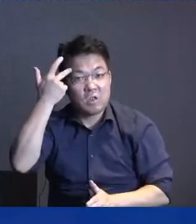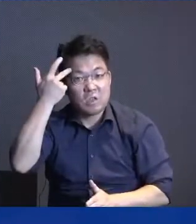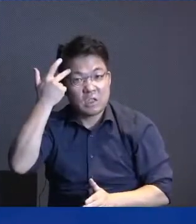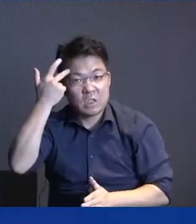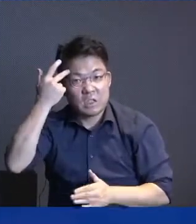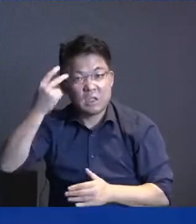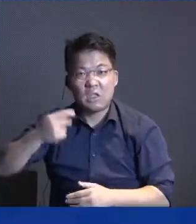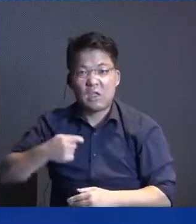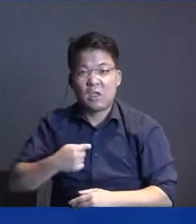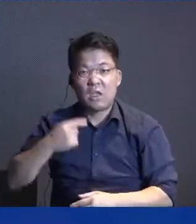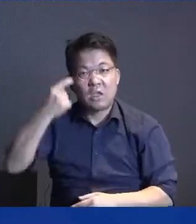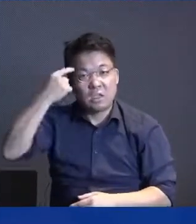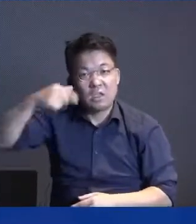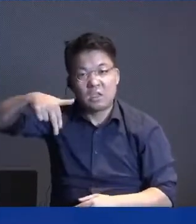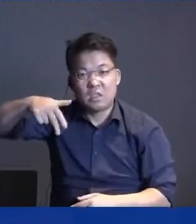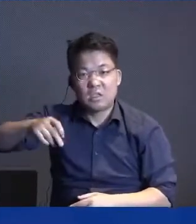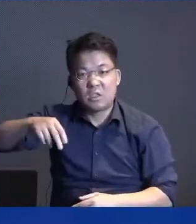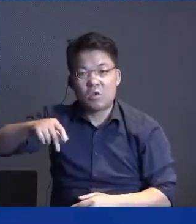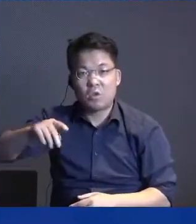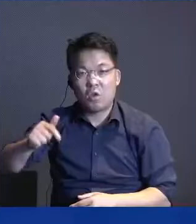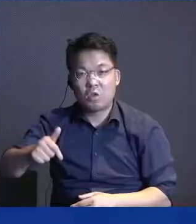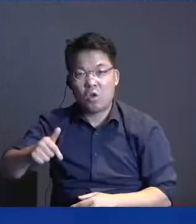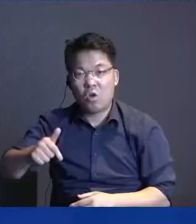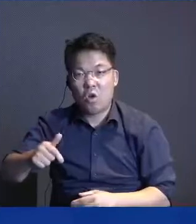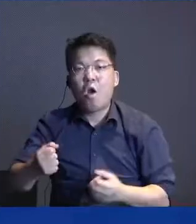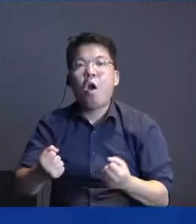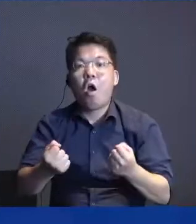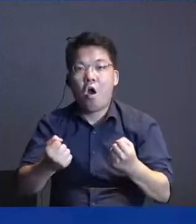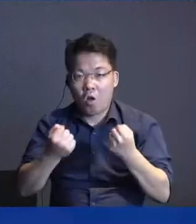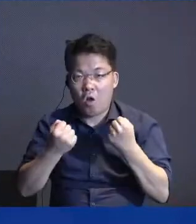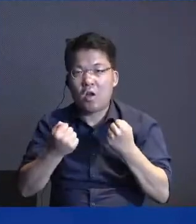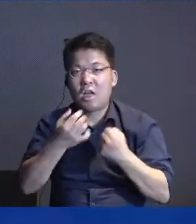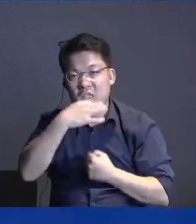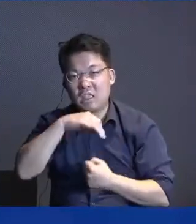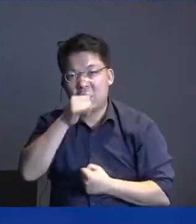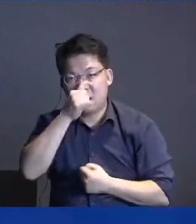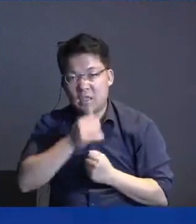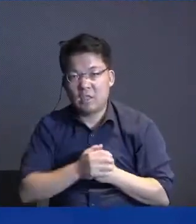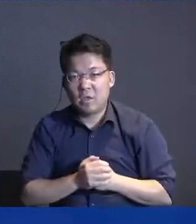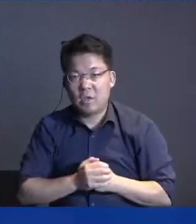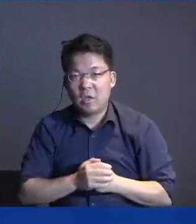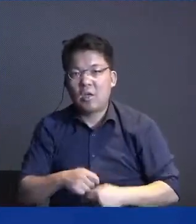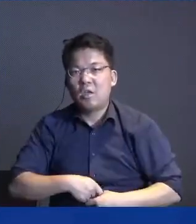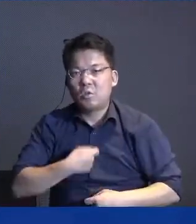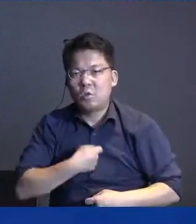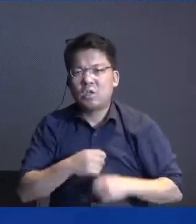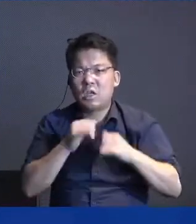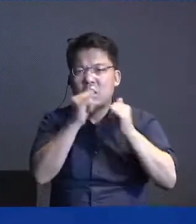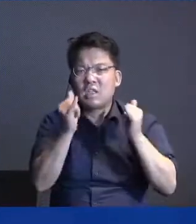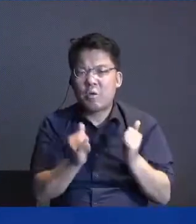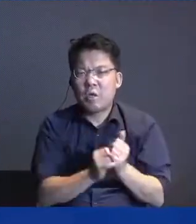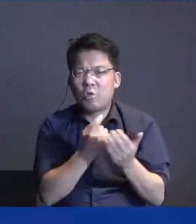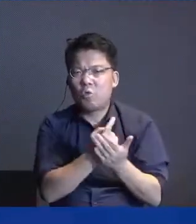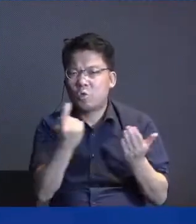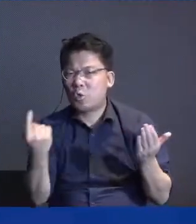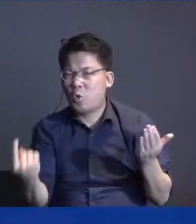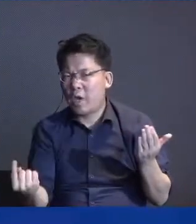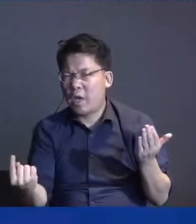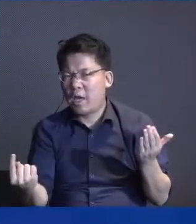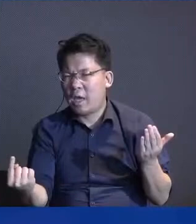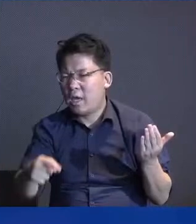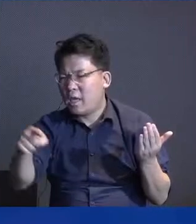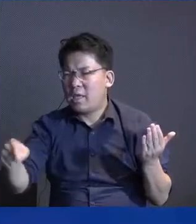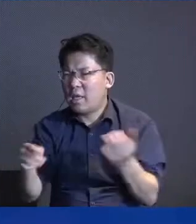with higher socioeconomic status may have more social resources, enabling better